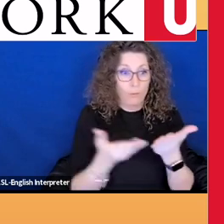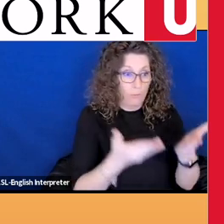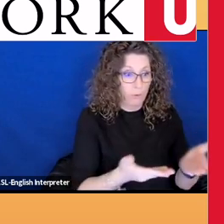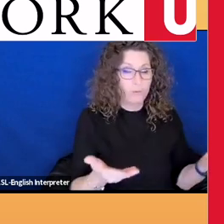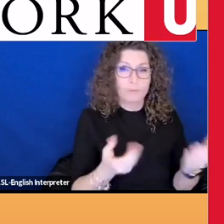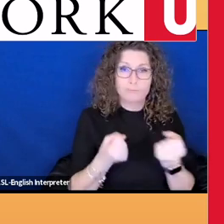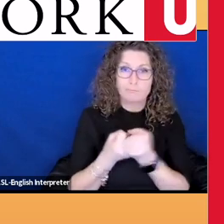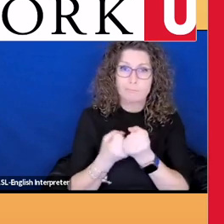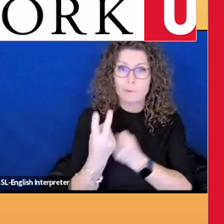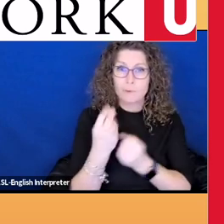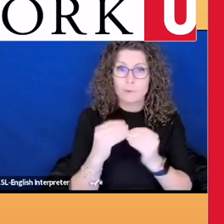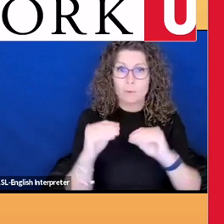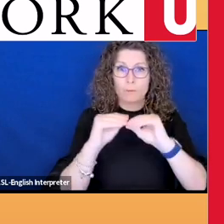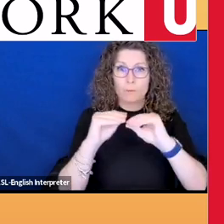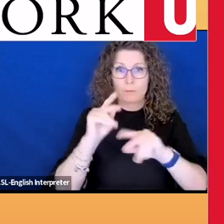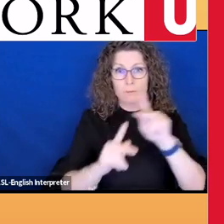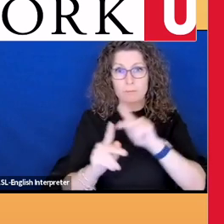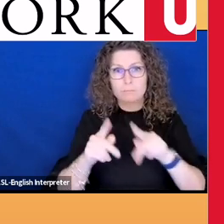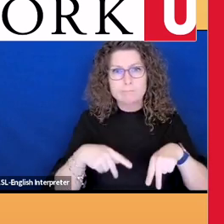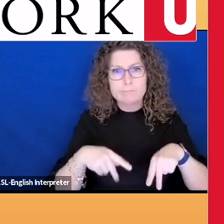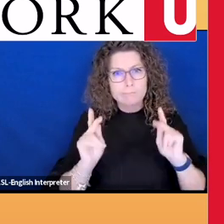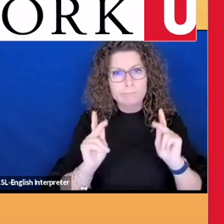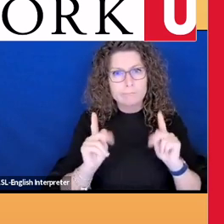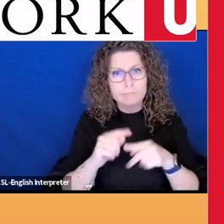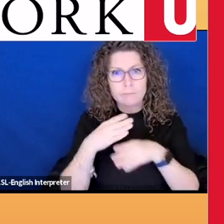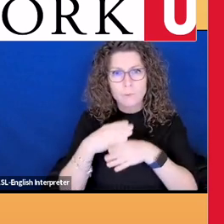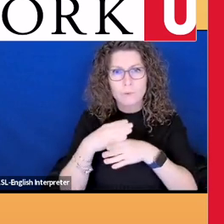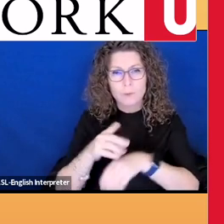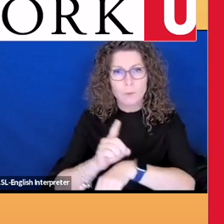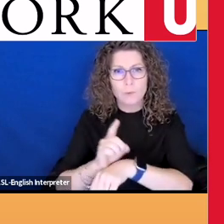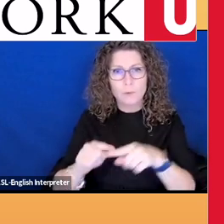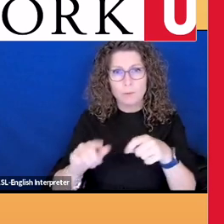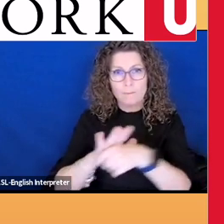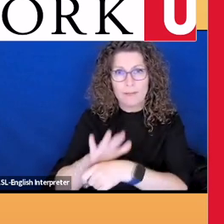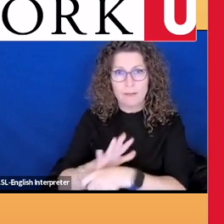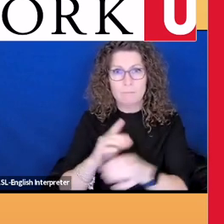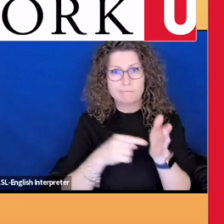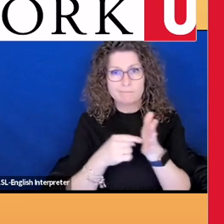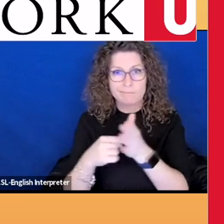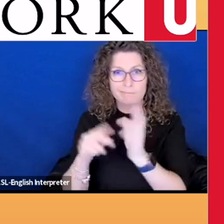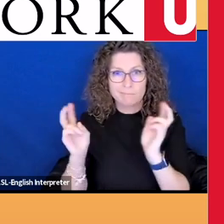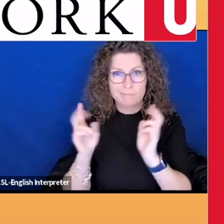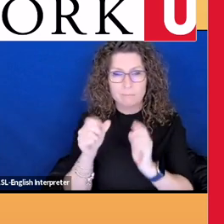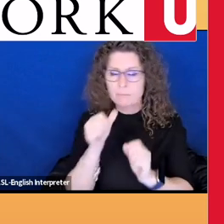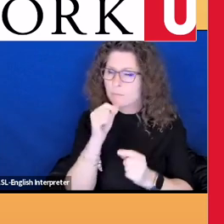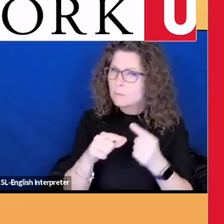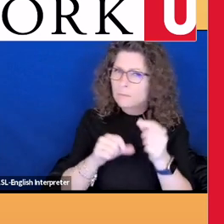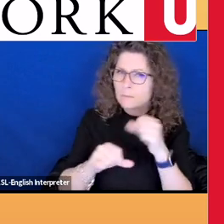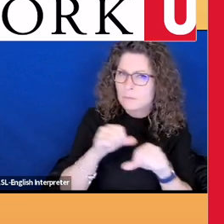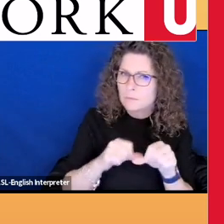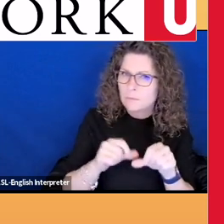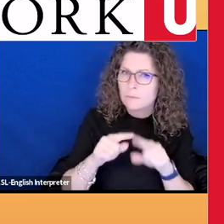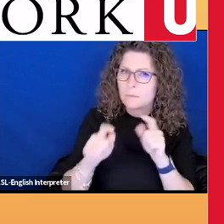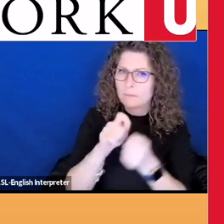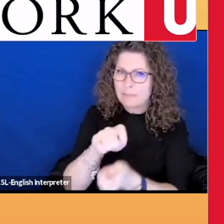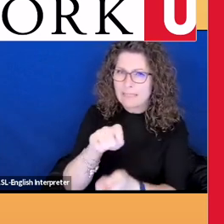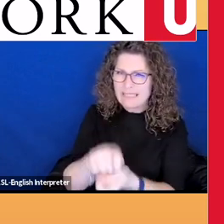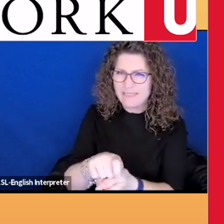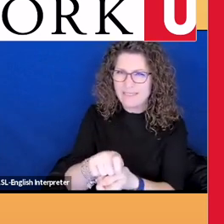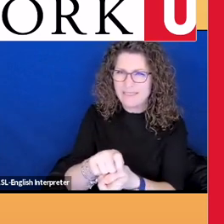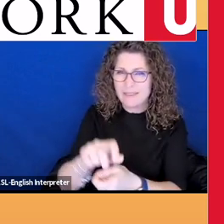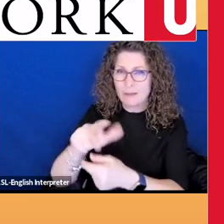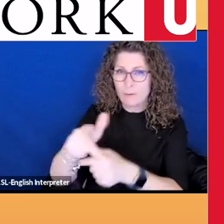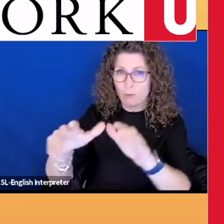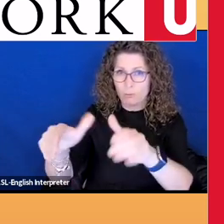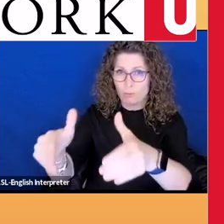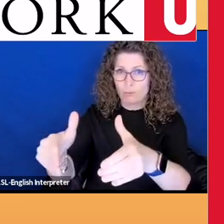people consent to share the duty to fulfill a debt, not to each other, but to a specific third individual